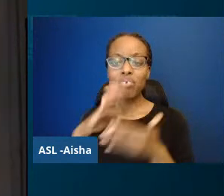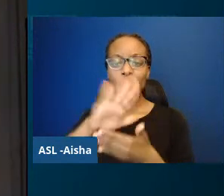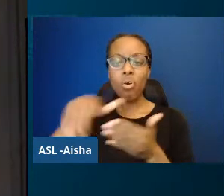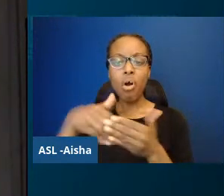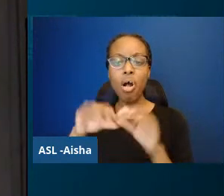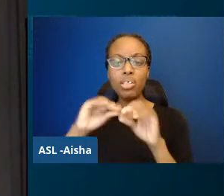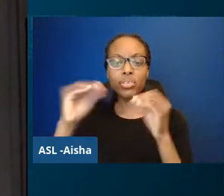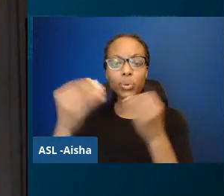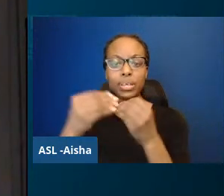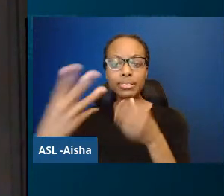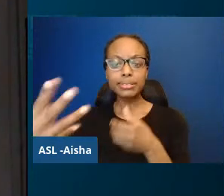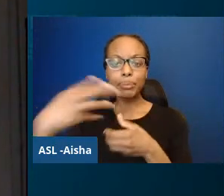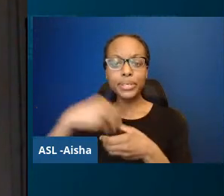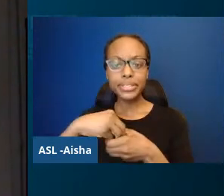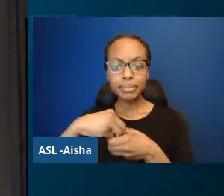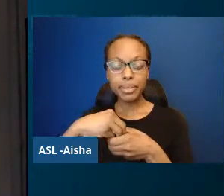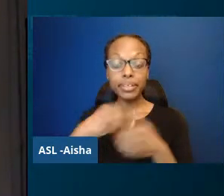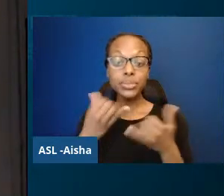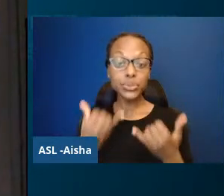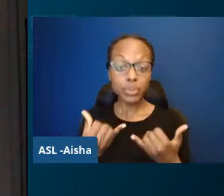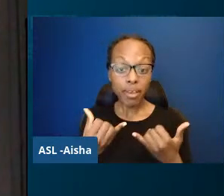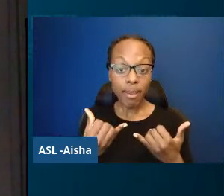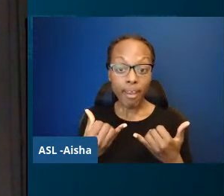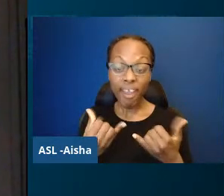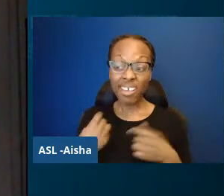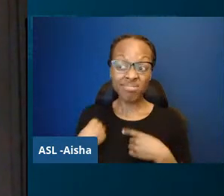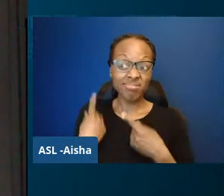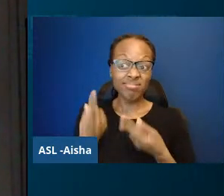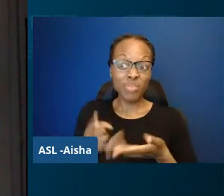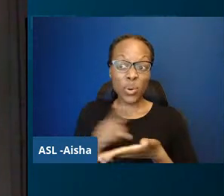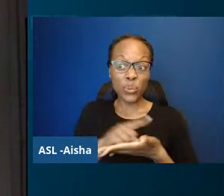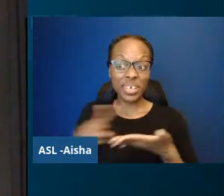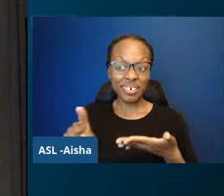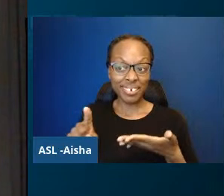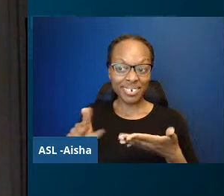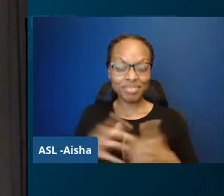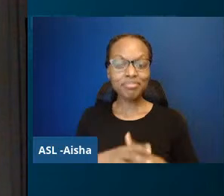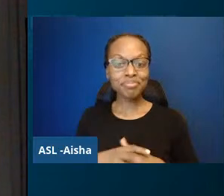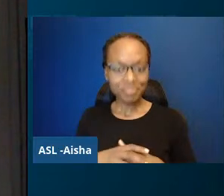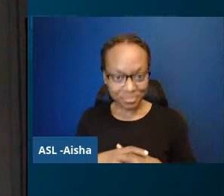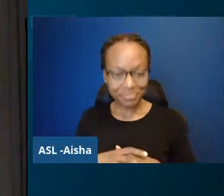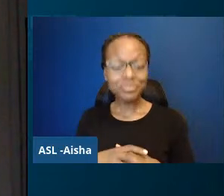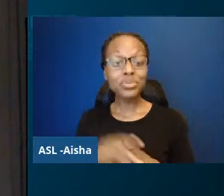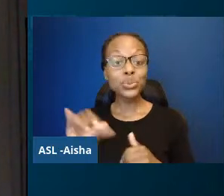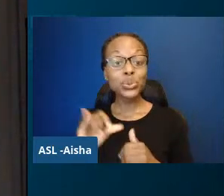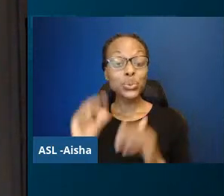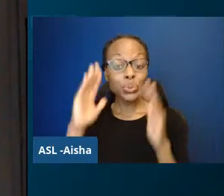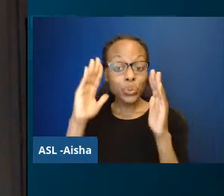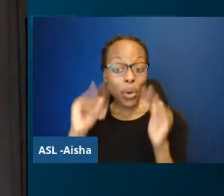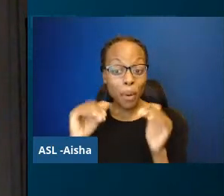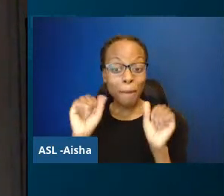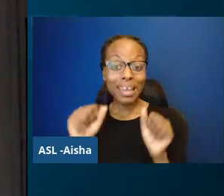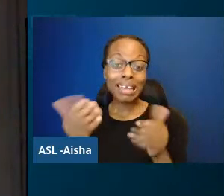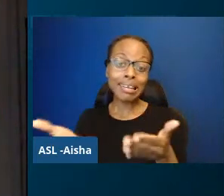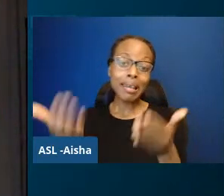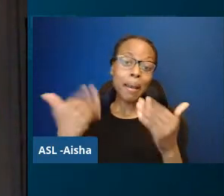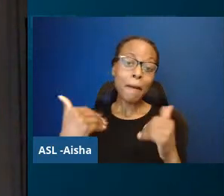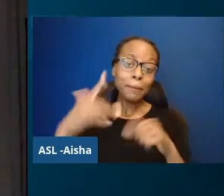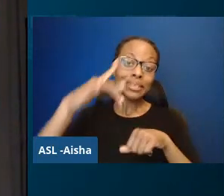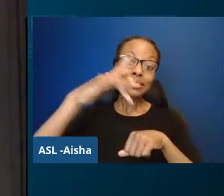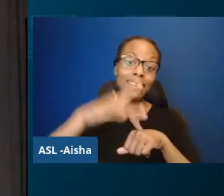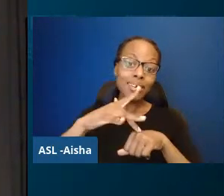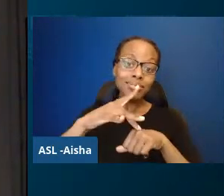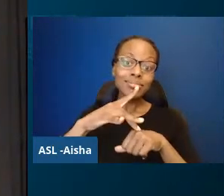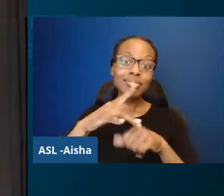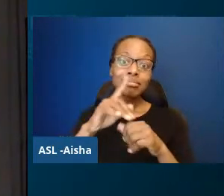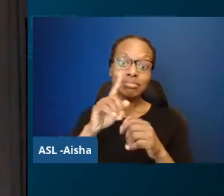who have participated both today and all week long. So we also hope that you can come visit us in person at the museum